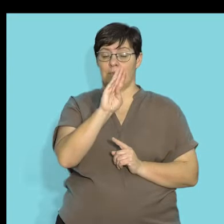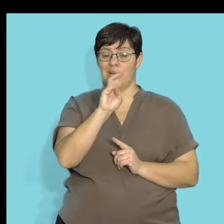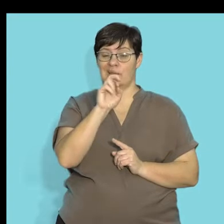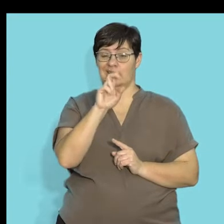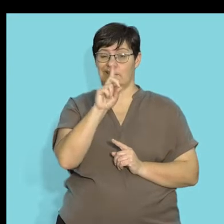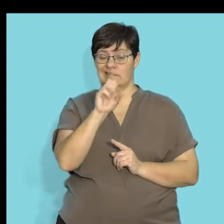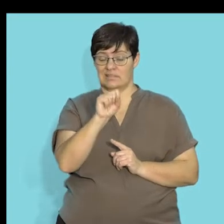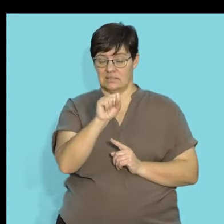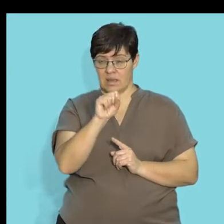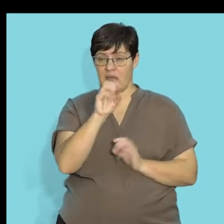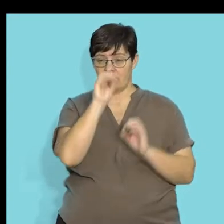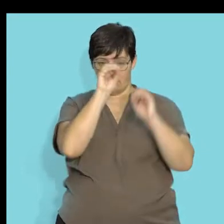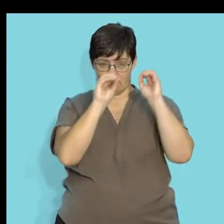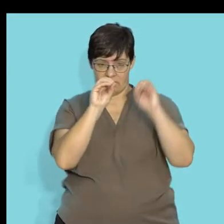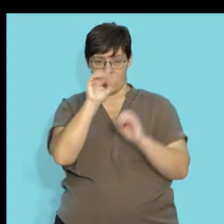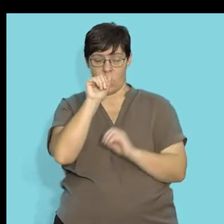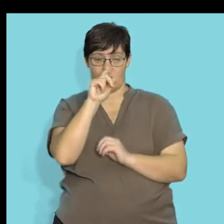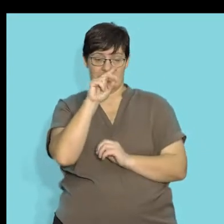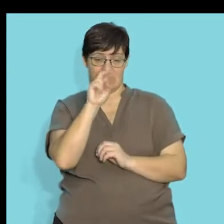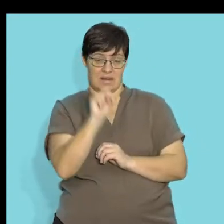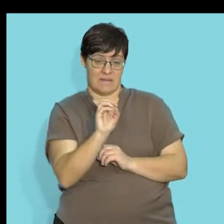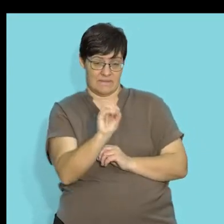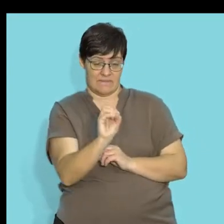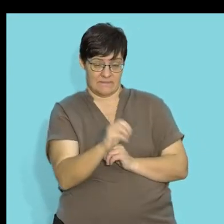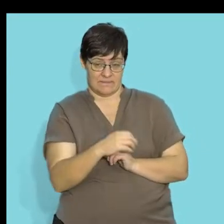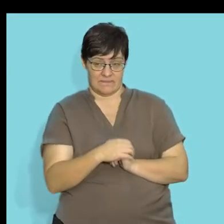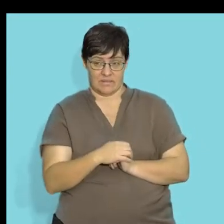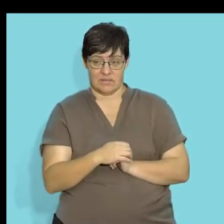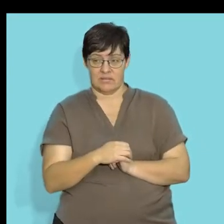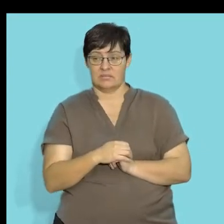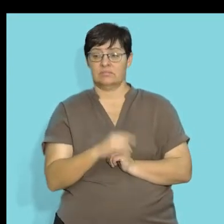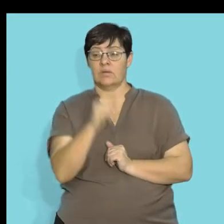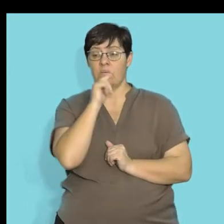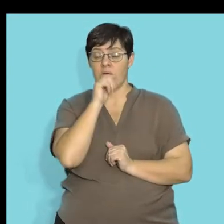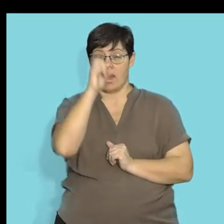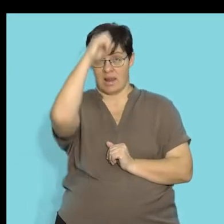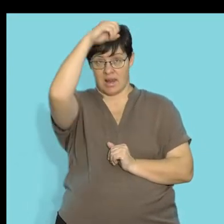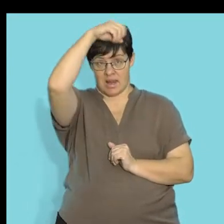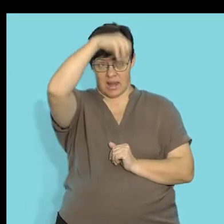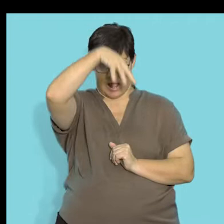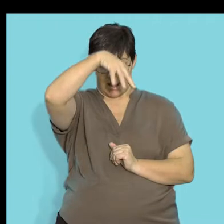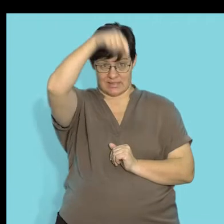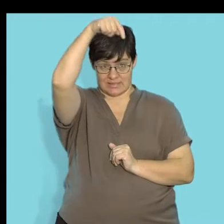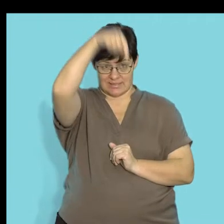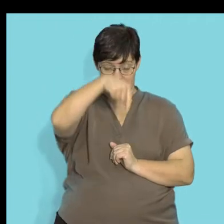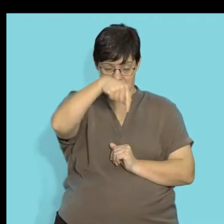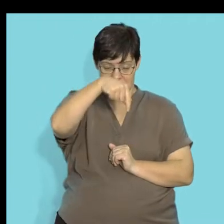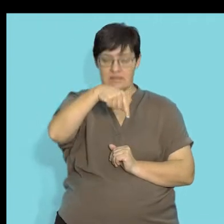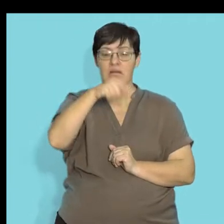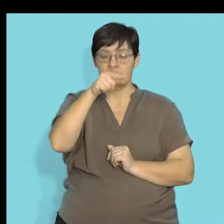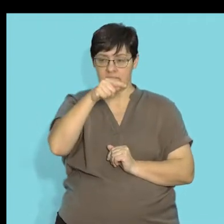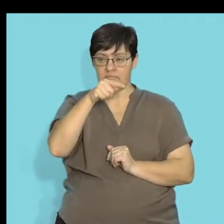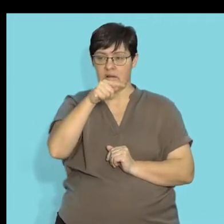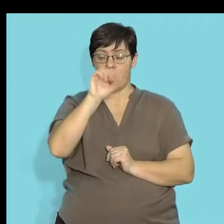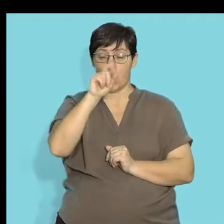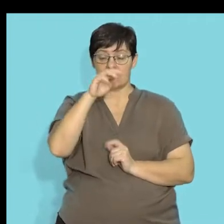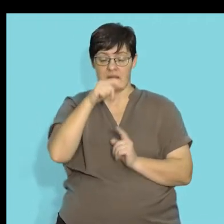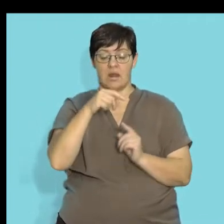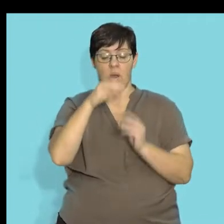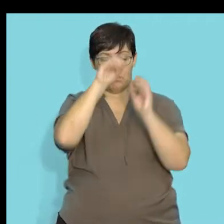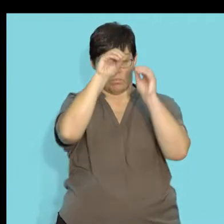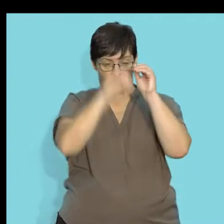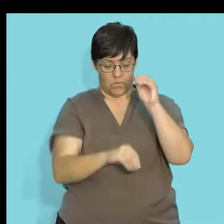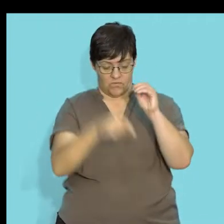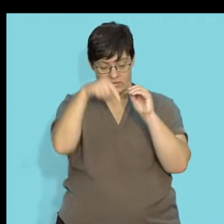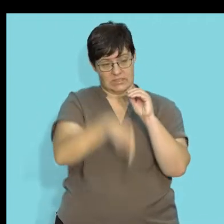produced around that area. Due to the light stimulus being from the vertical position, the auxins will tend